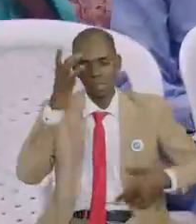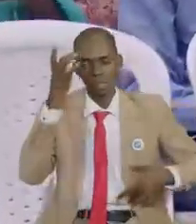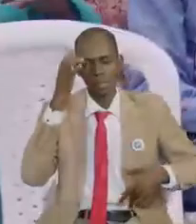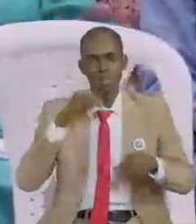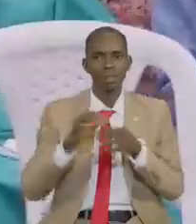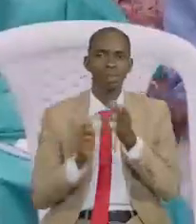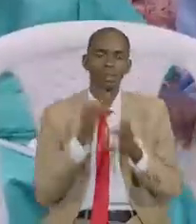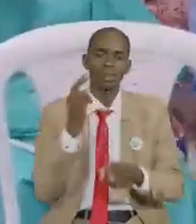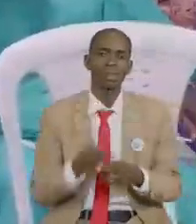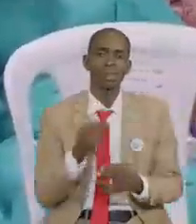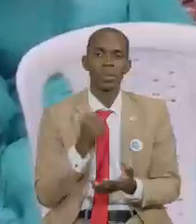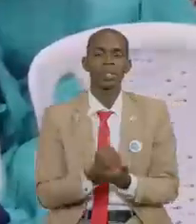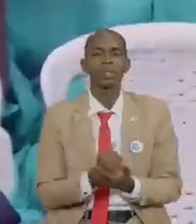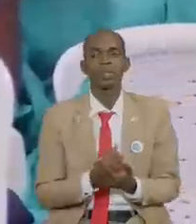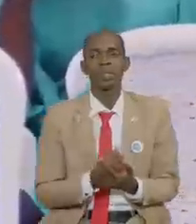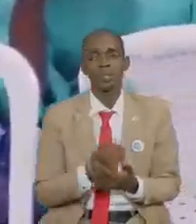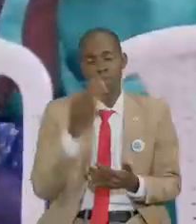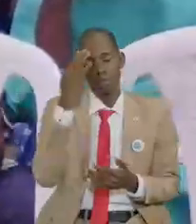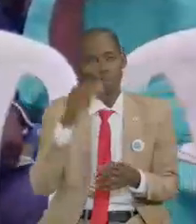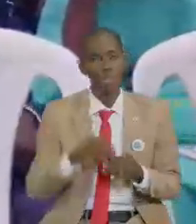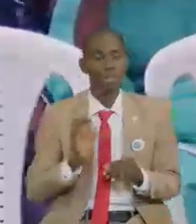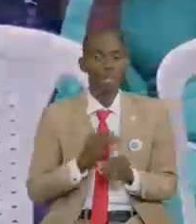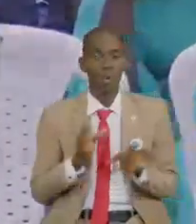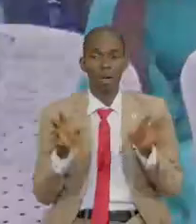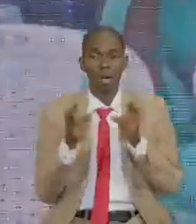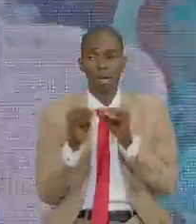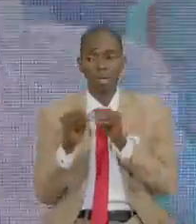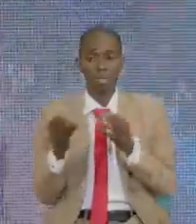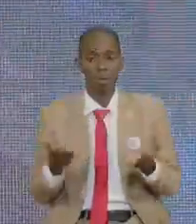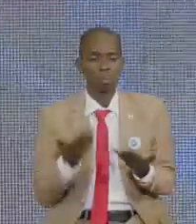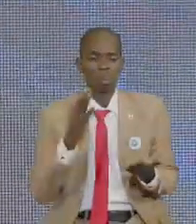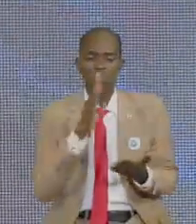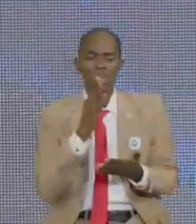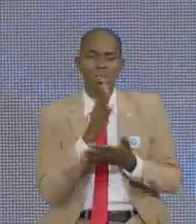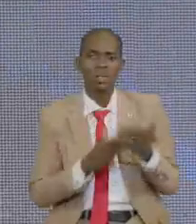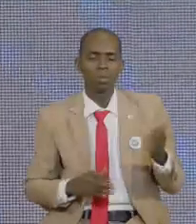disease. You know, in an assembly, there's somebody who is demon possessed.